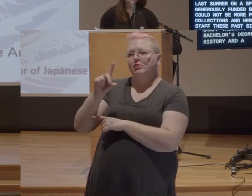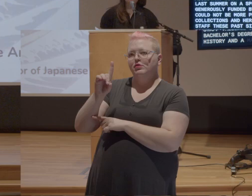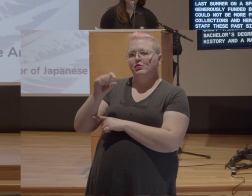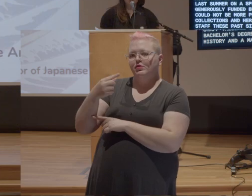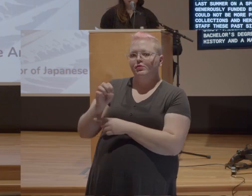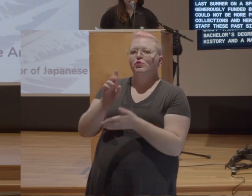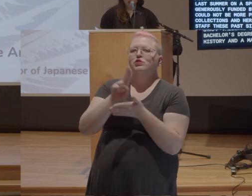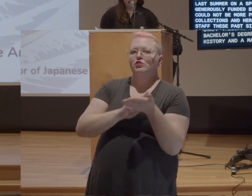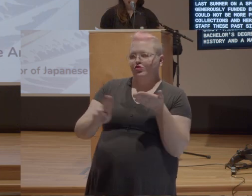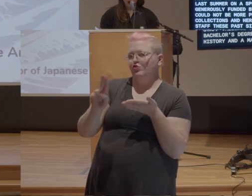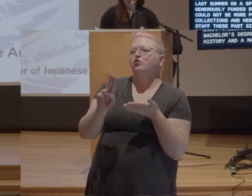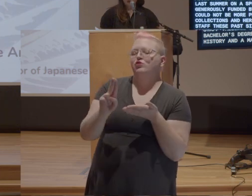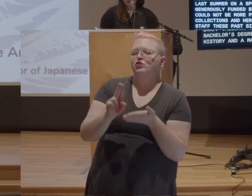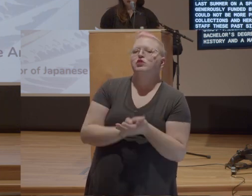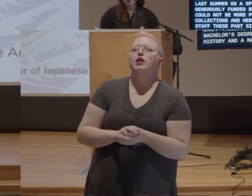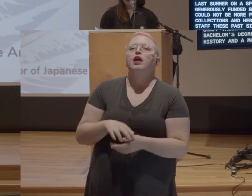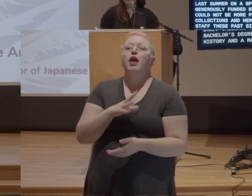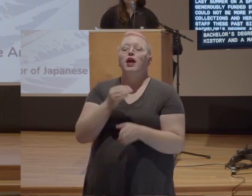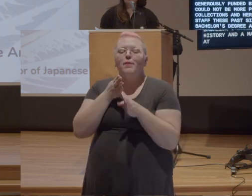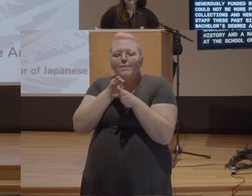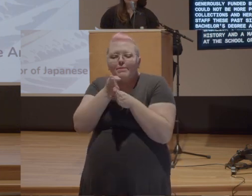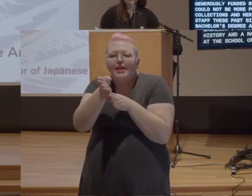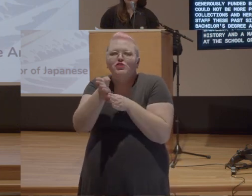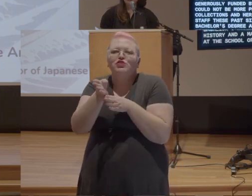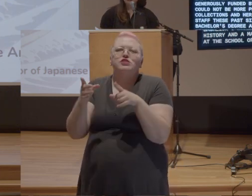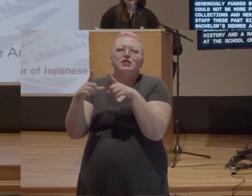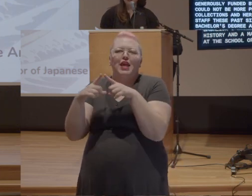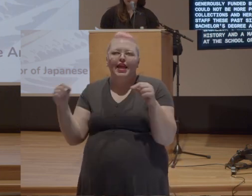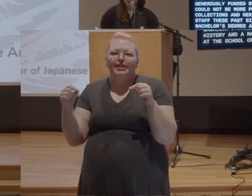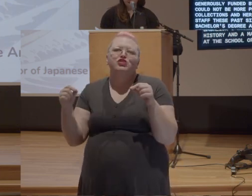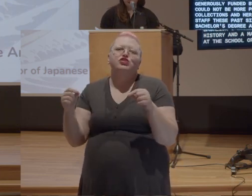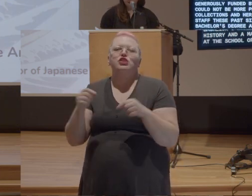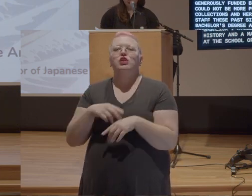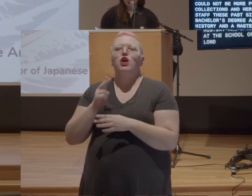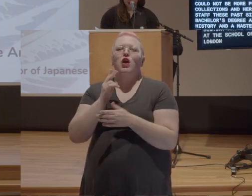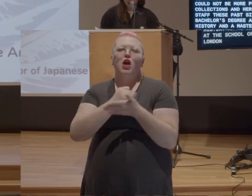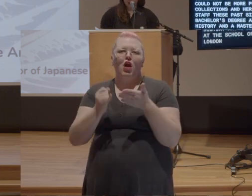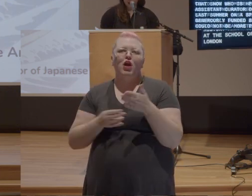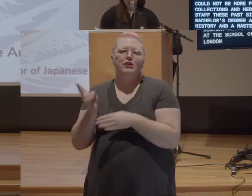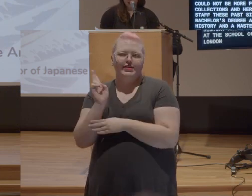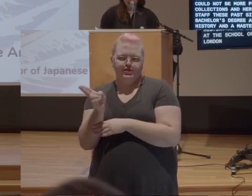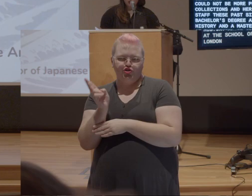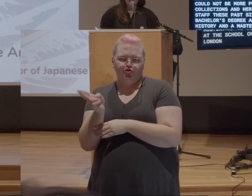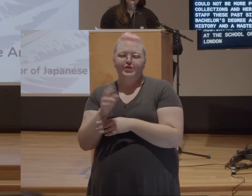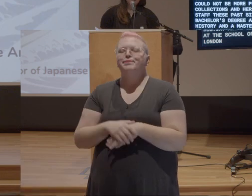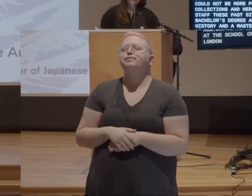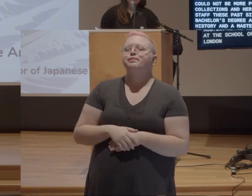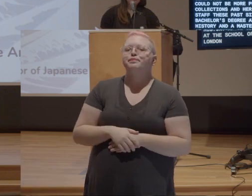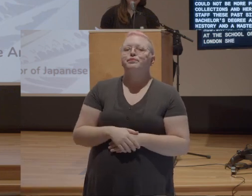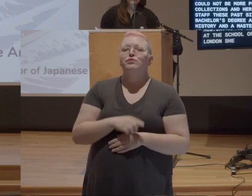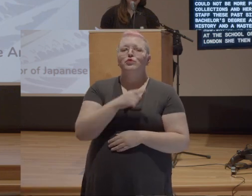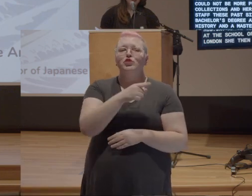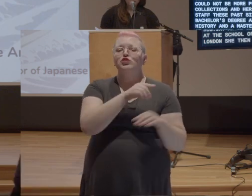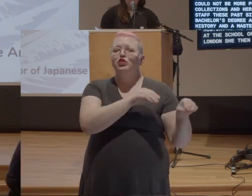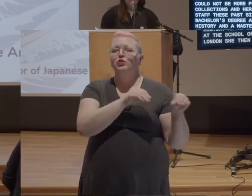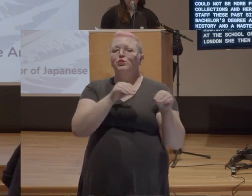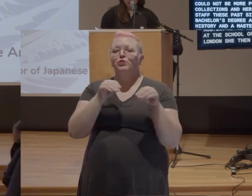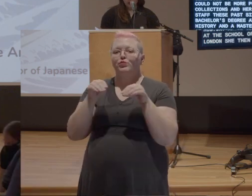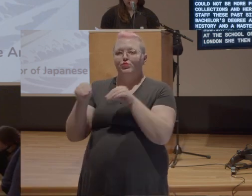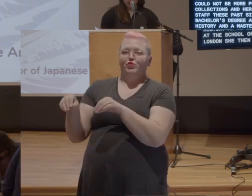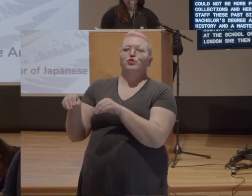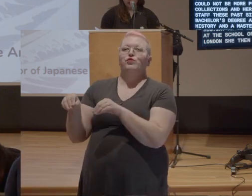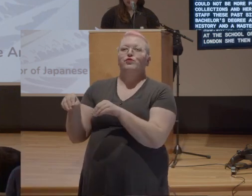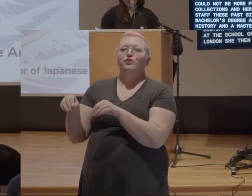in East Asian art history at the School of Oriental and African Studies in London. She then moved to